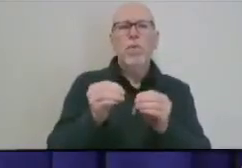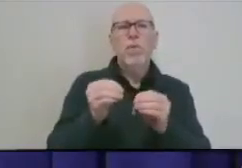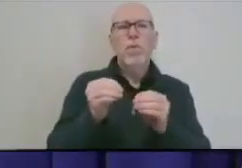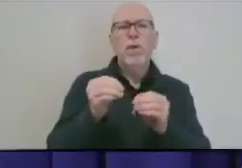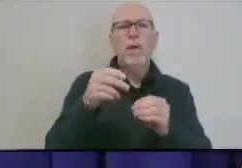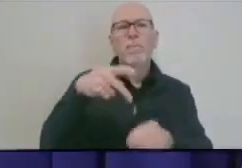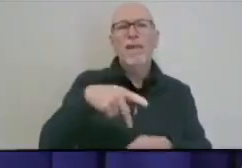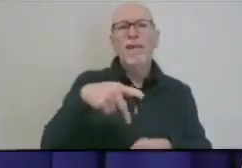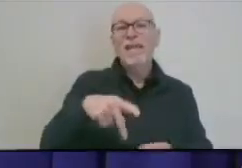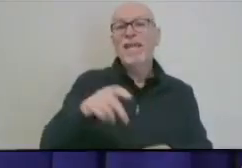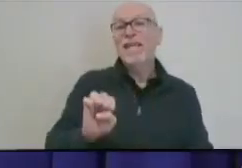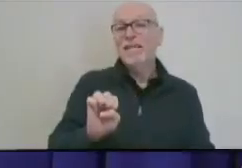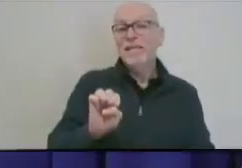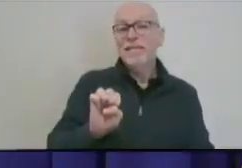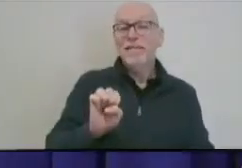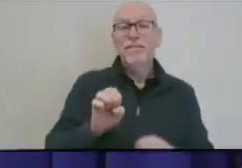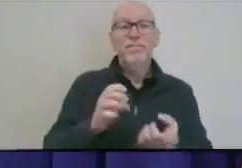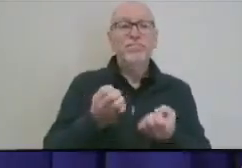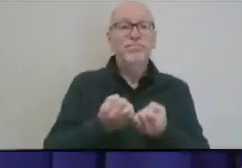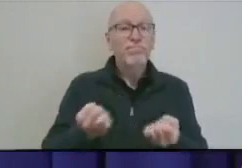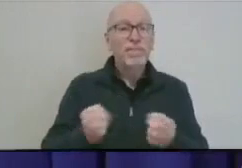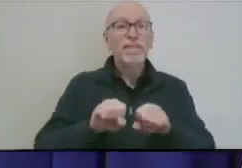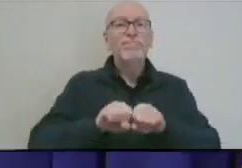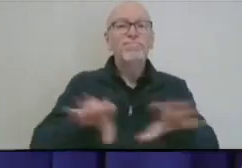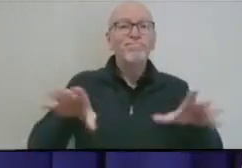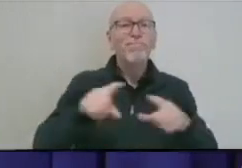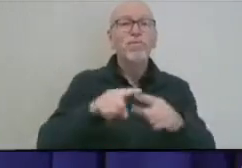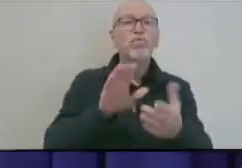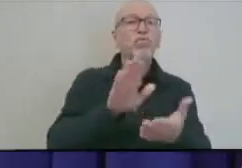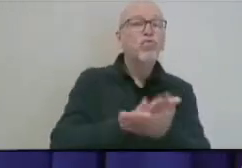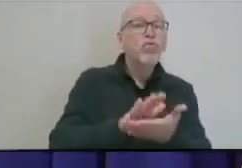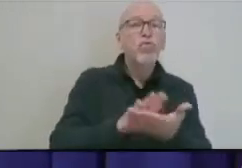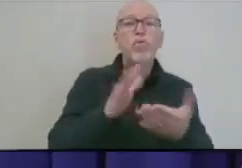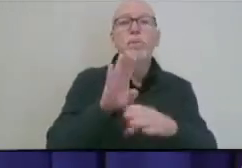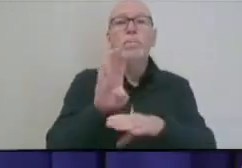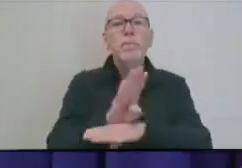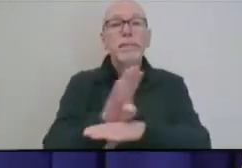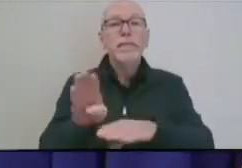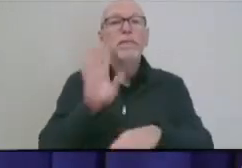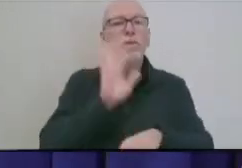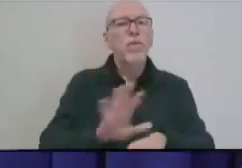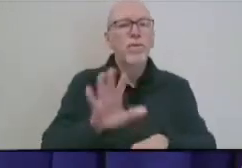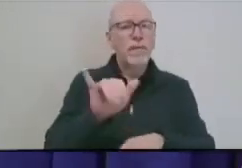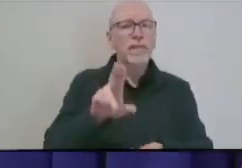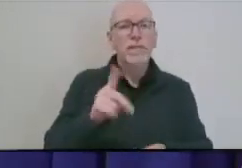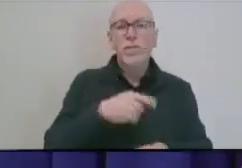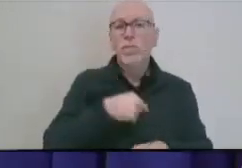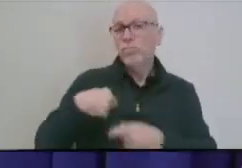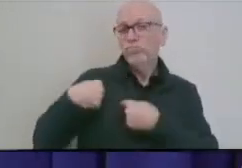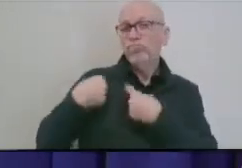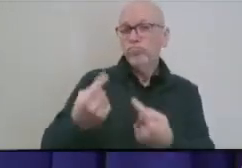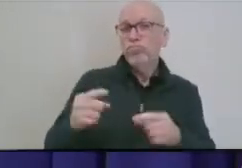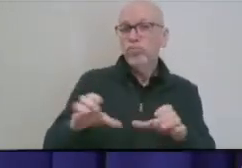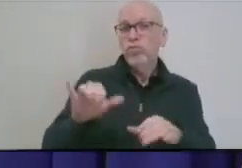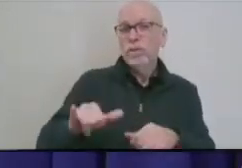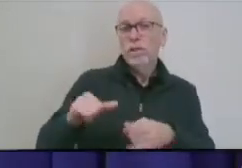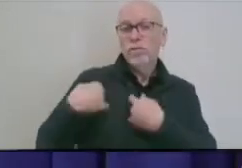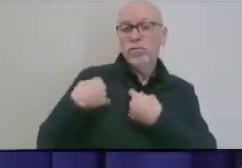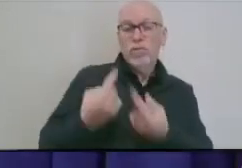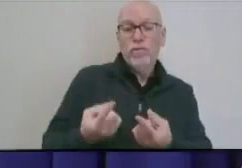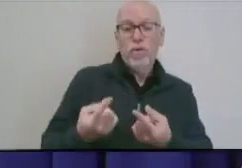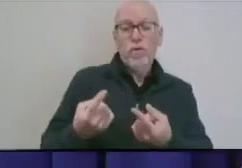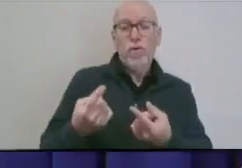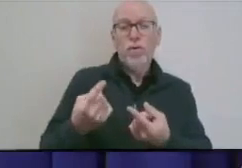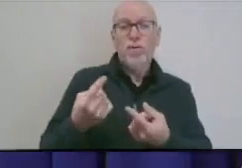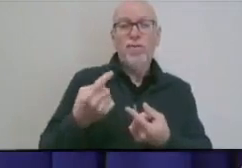PPE out to schools and critical businesses throughout the state of Indiana. We've been doing that. We've to date, since we